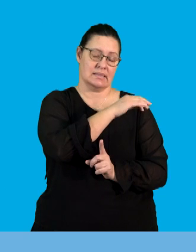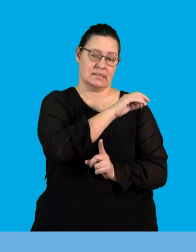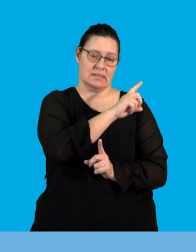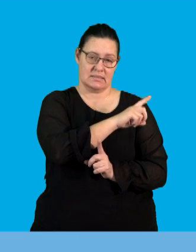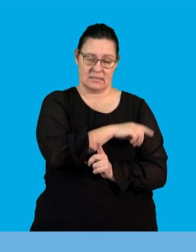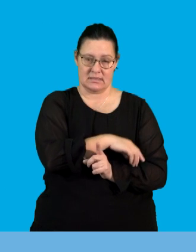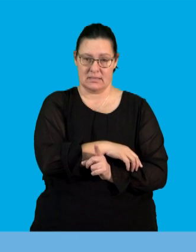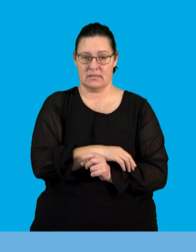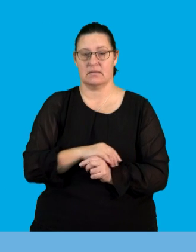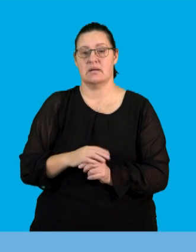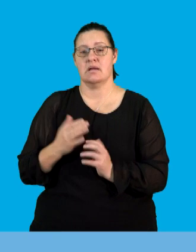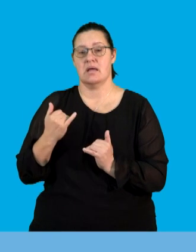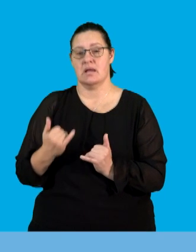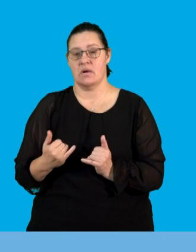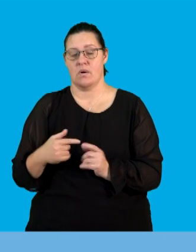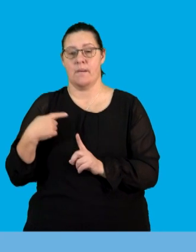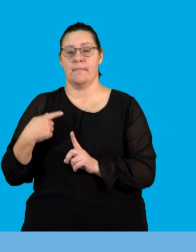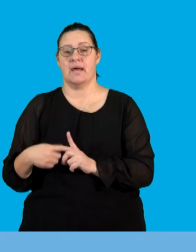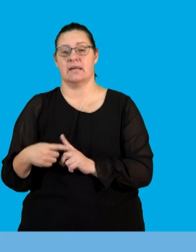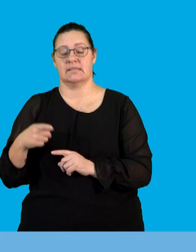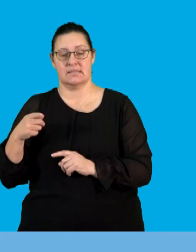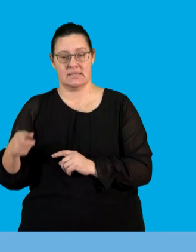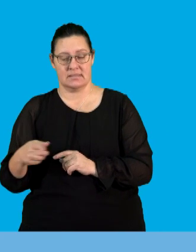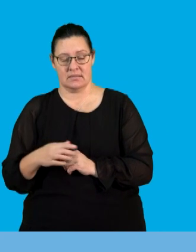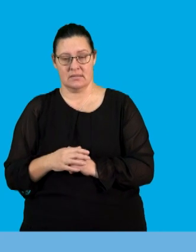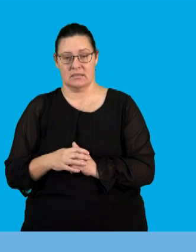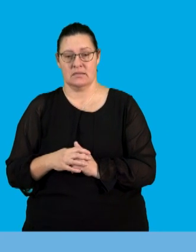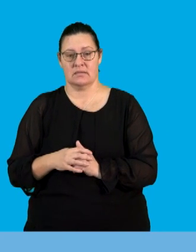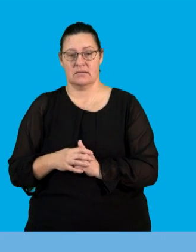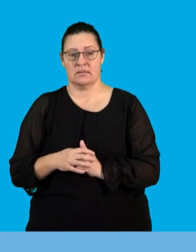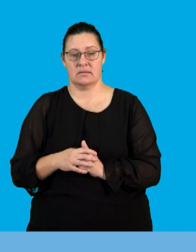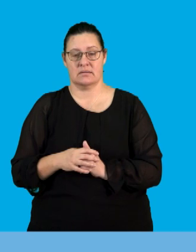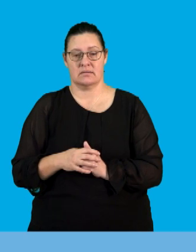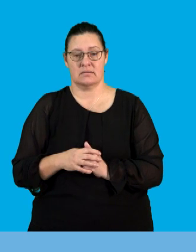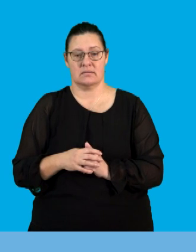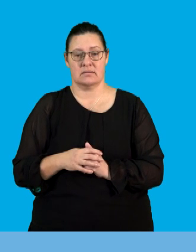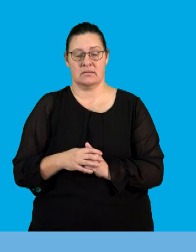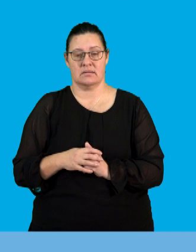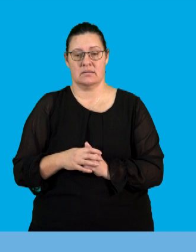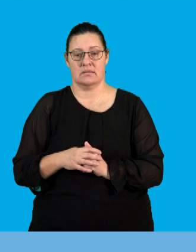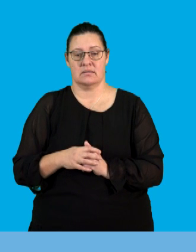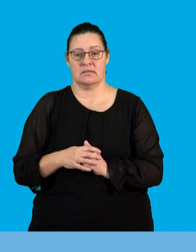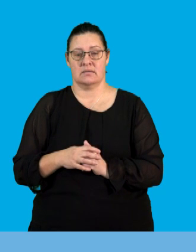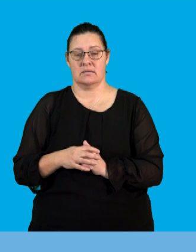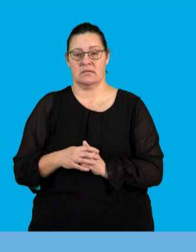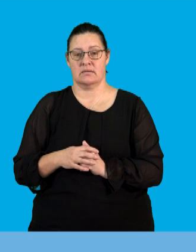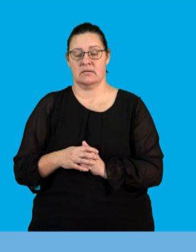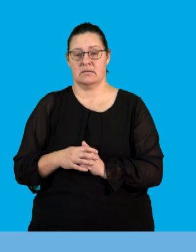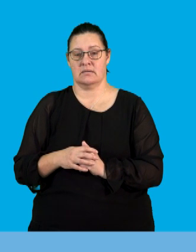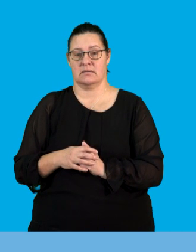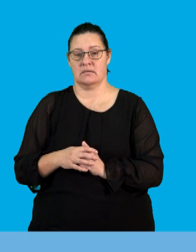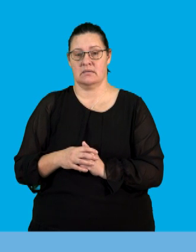its hydrogen, the non-metal part being the chlorine, will chemically bond with the calcium to form the calcium chloride, and